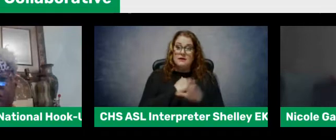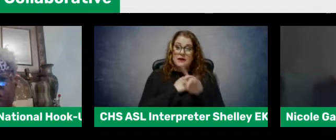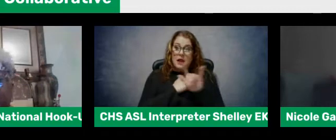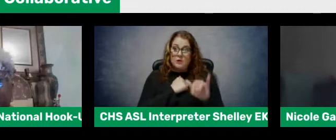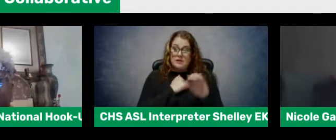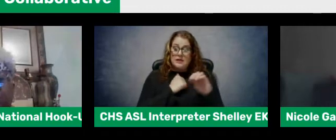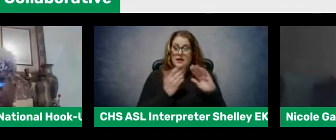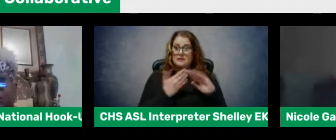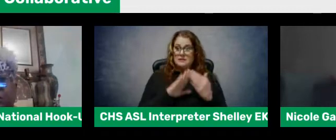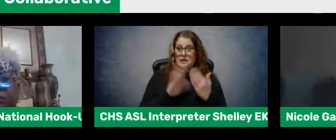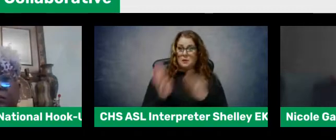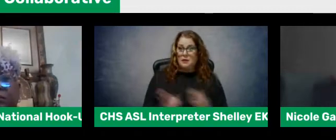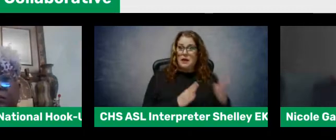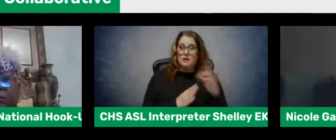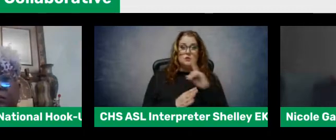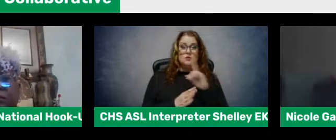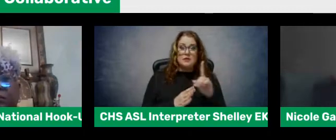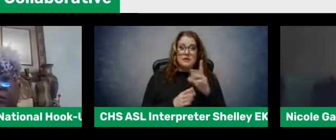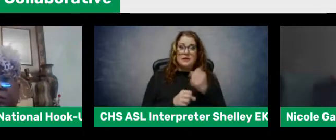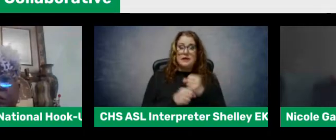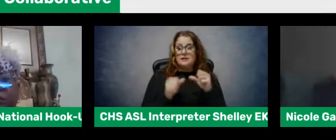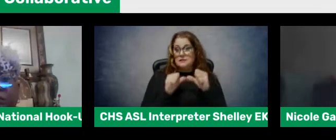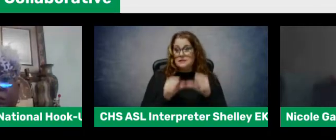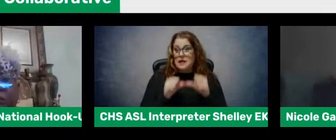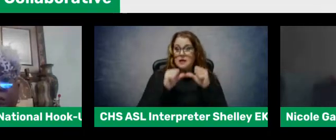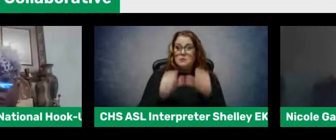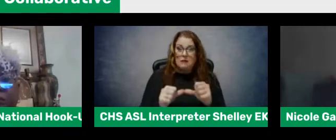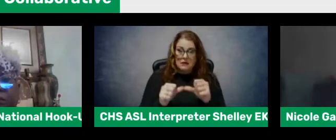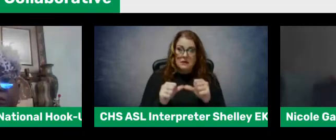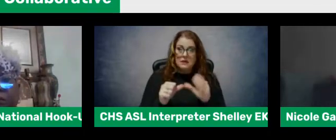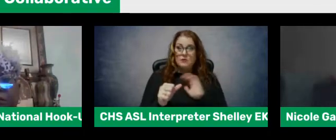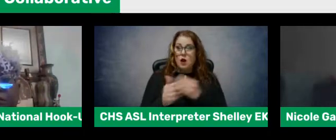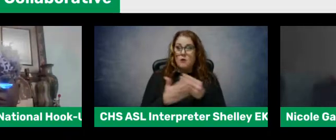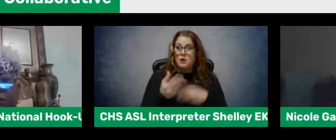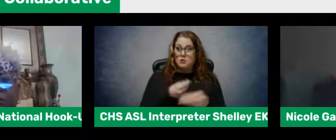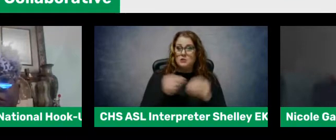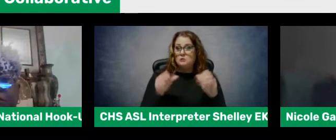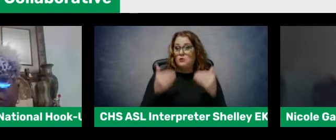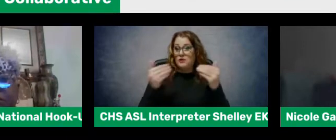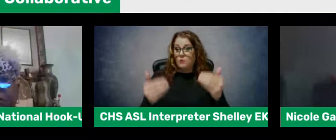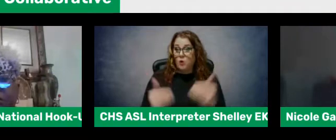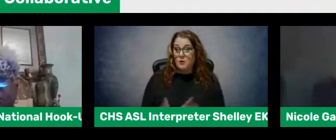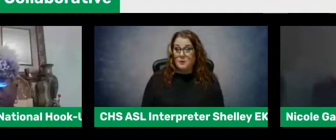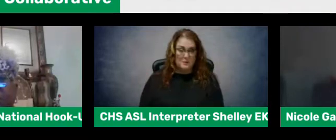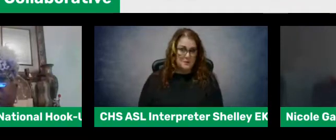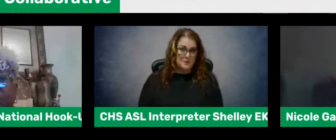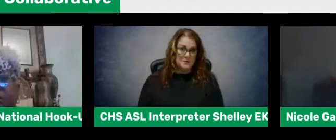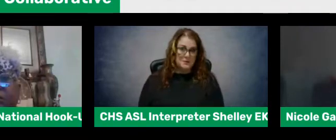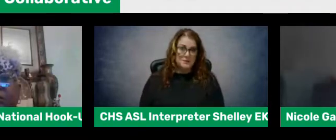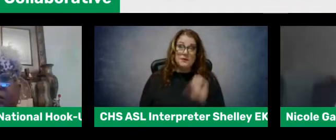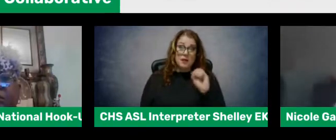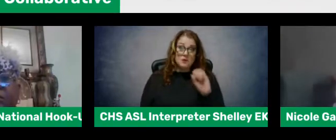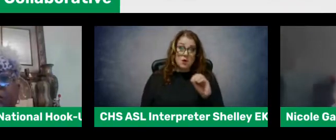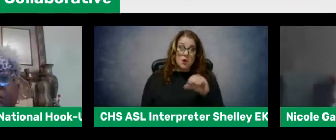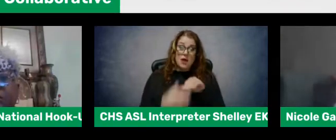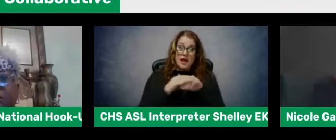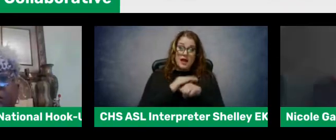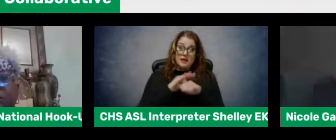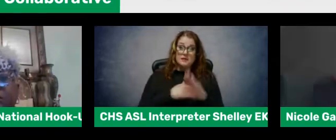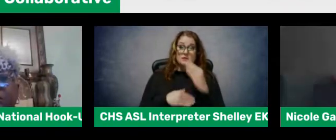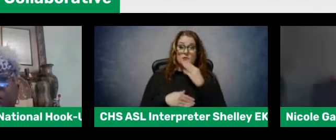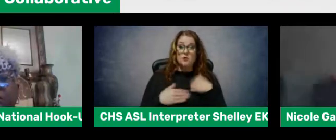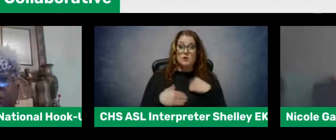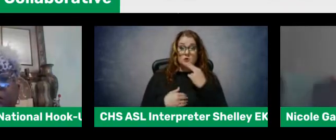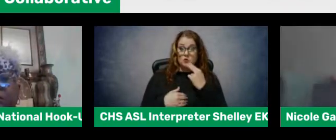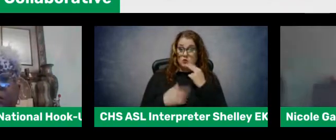planning to really get the sustainability for our projects moving forward. So the Access to Food and Nutrition